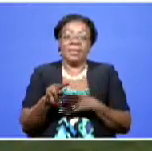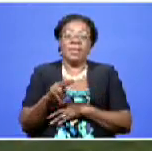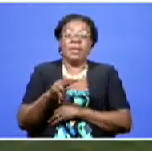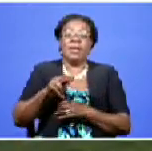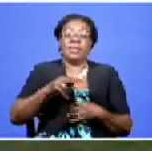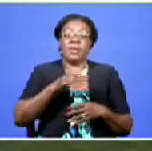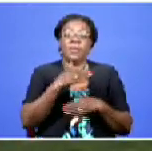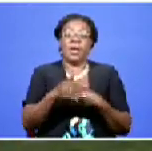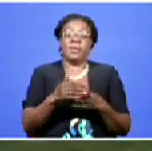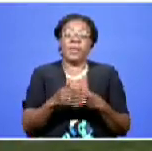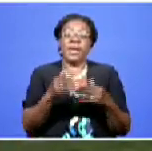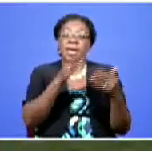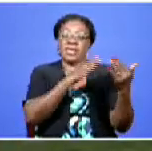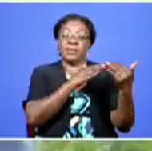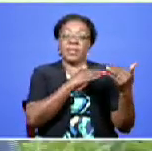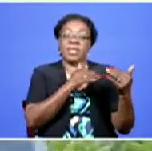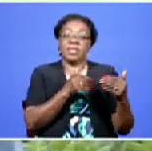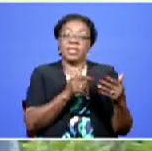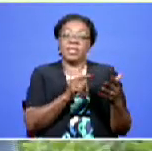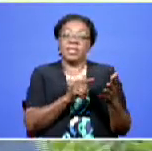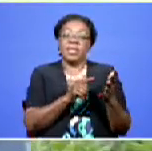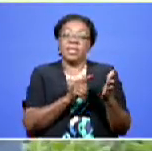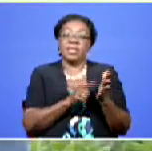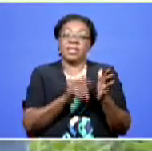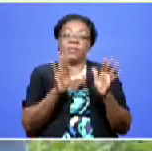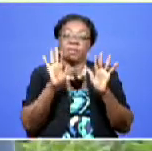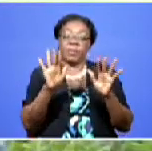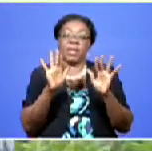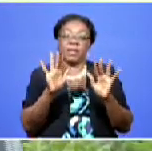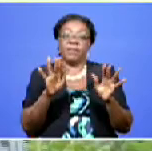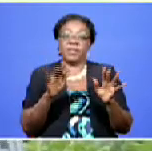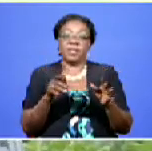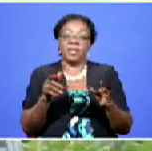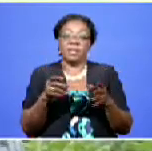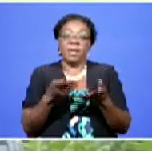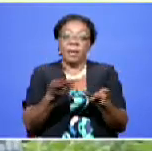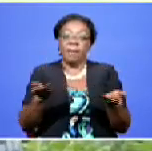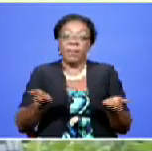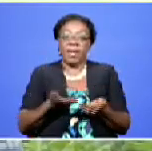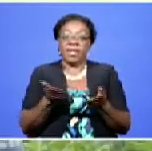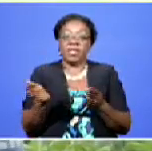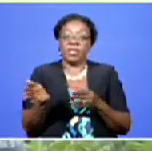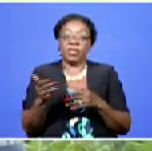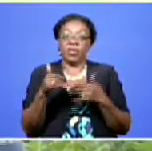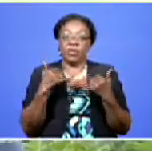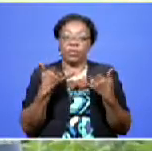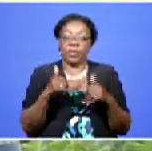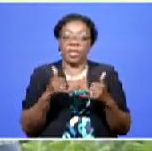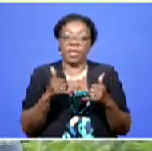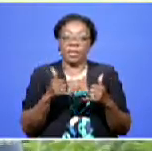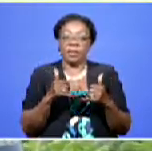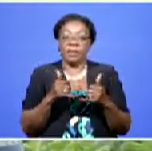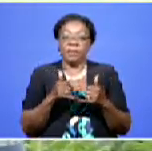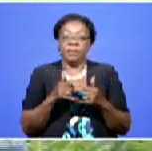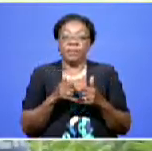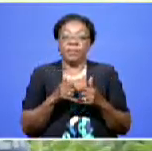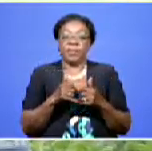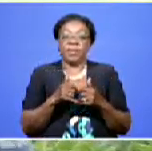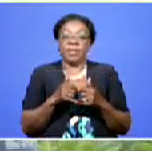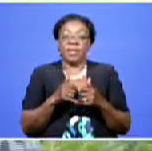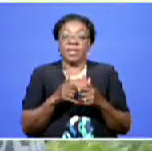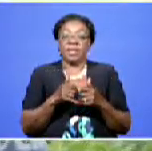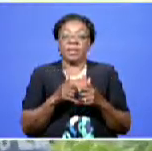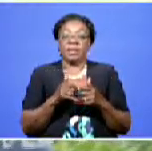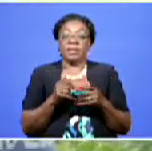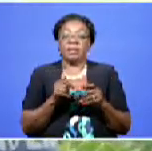surpassed my expectations. Just making the cut was step one, and then played good on the weekend. I mean, I had a horrible front nine today, but I mean, it's